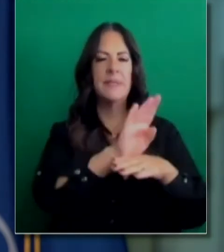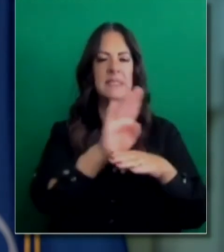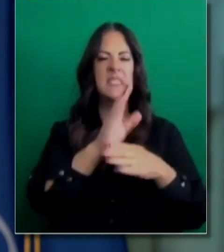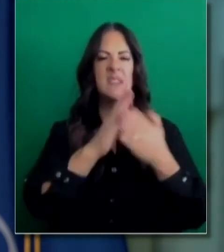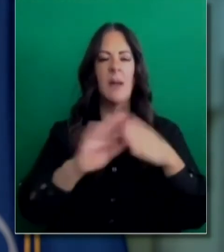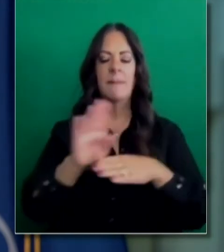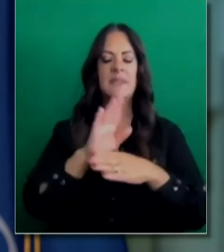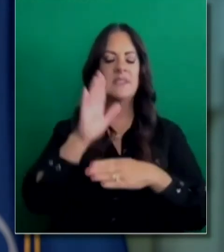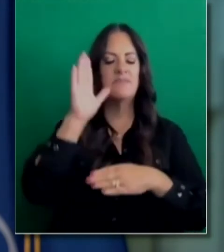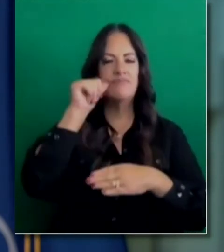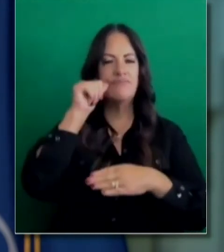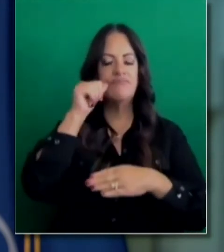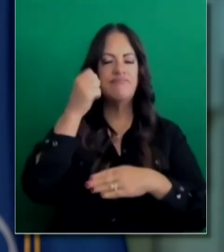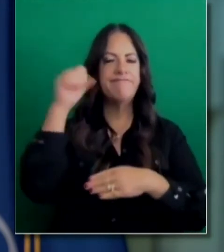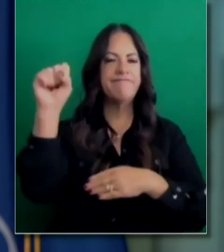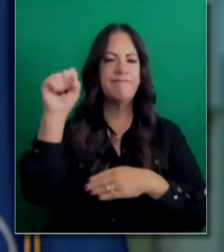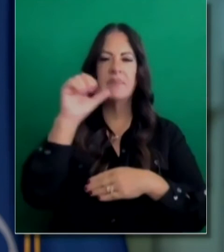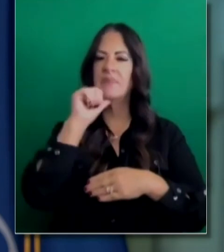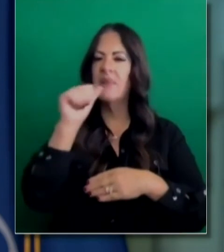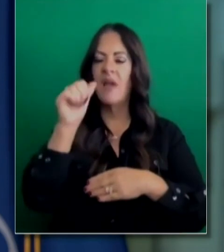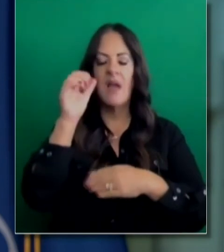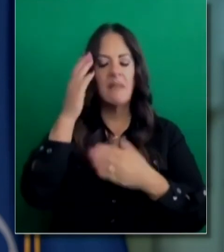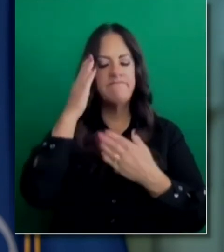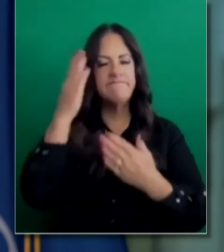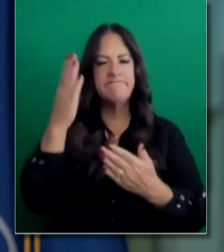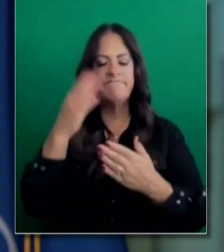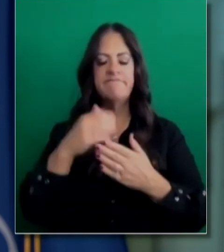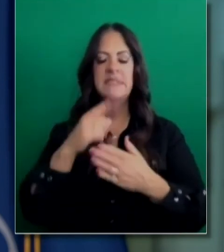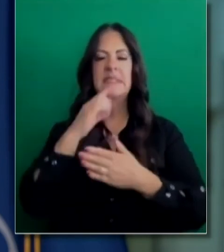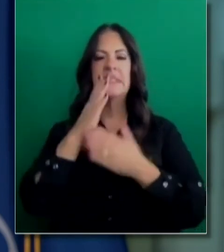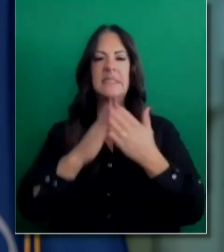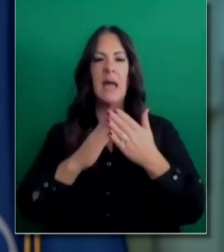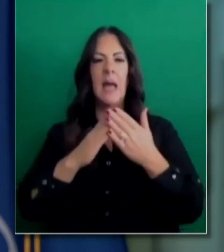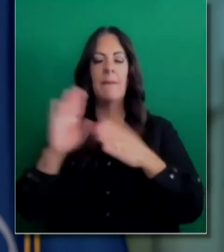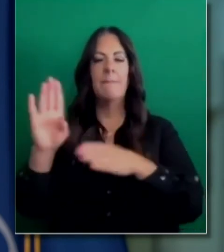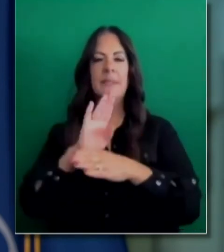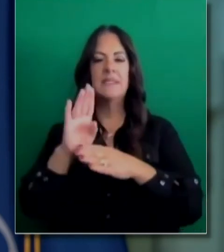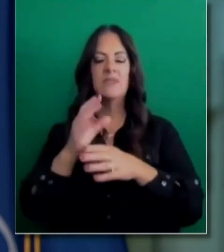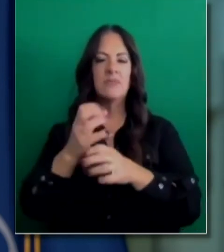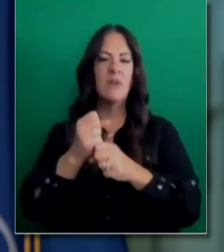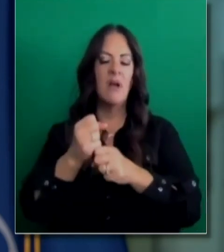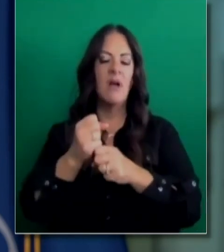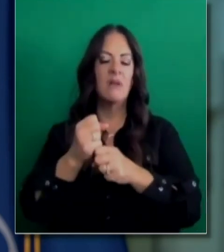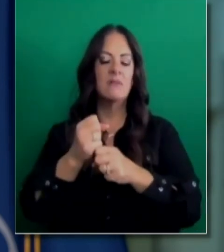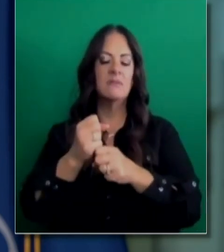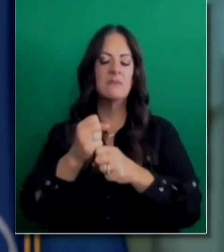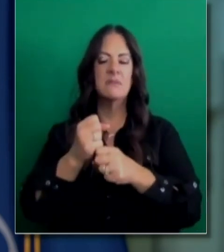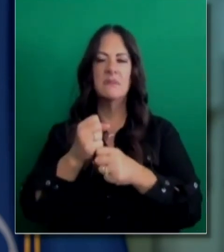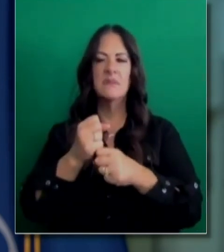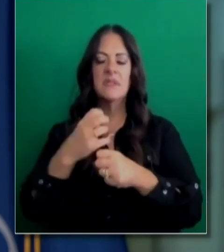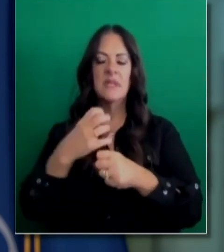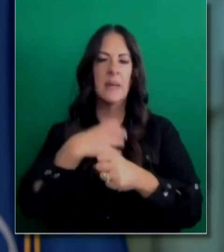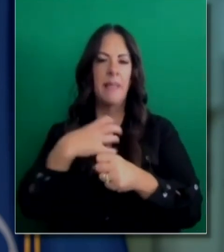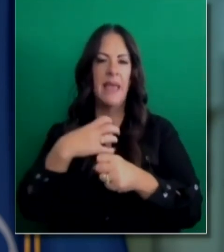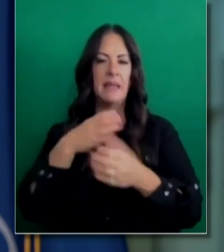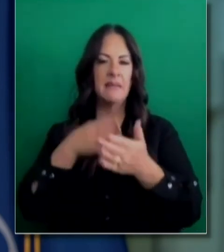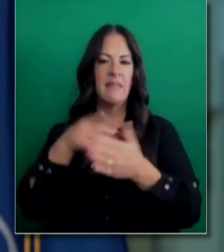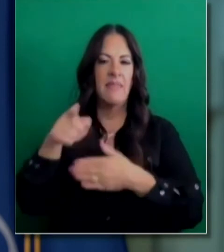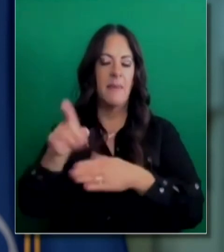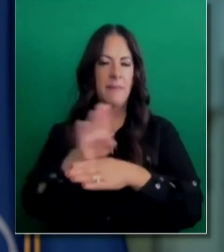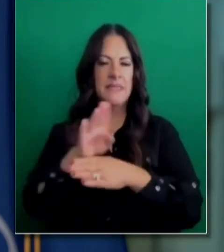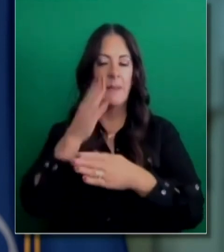counties that I've spoken to have received an increase in complaints of businesses operating when they shouldn't be operating. Are you seeing